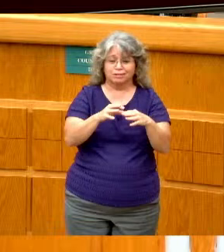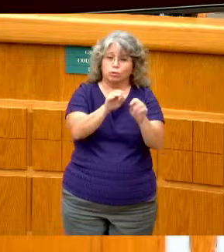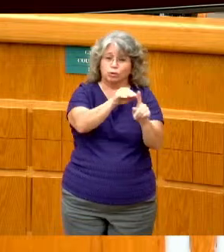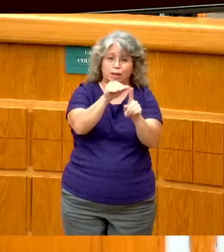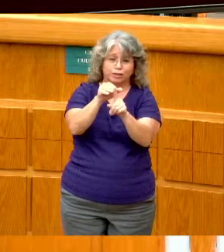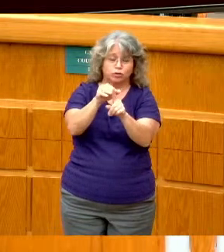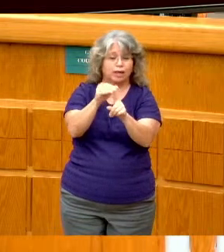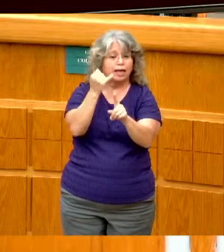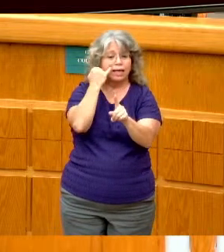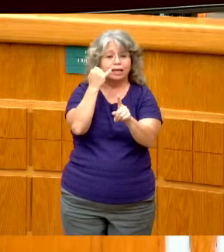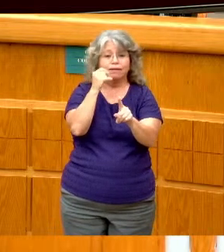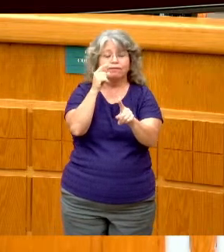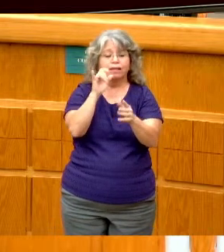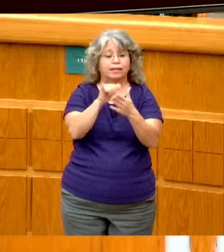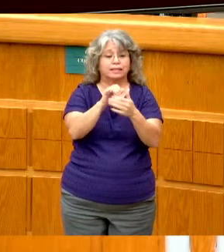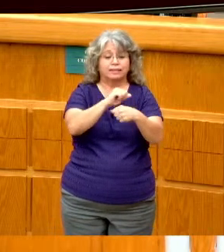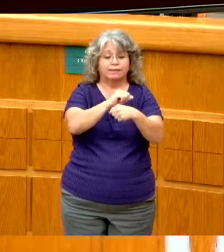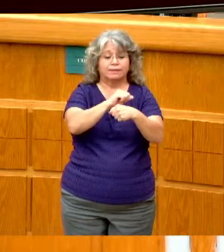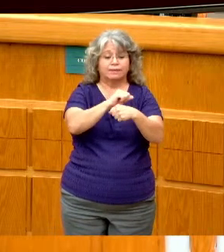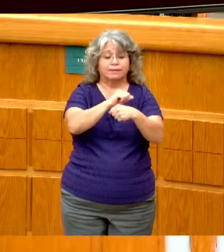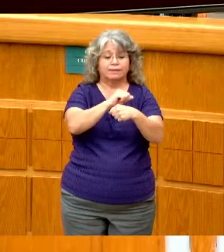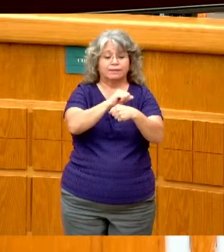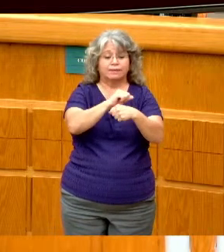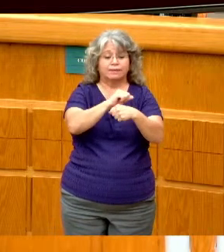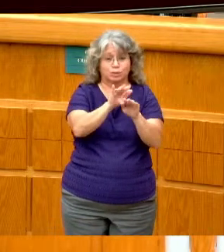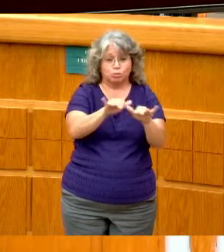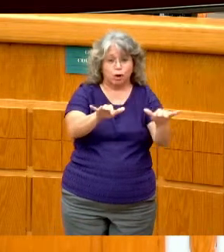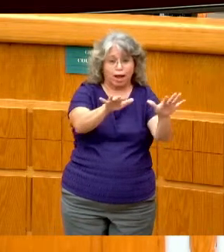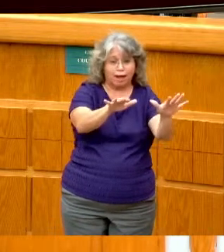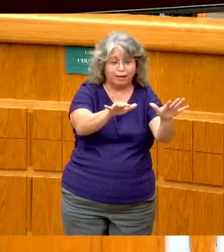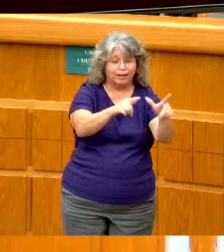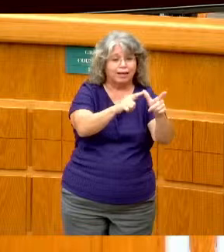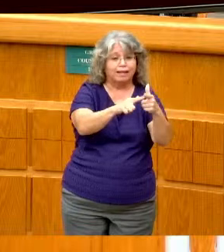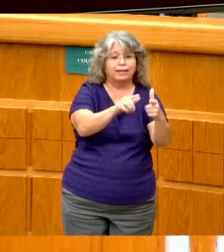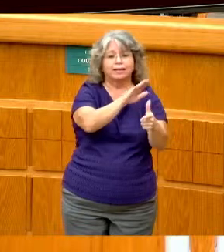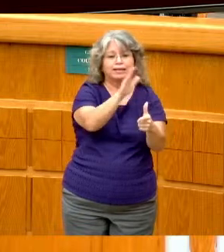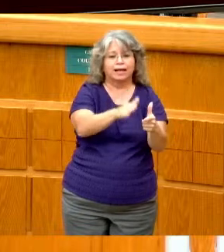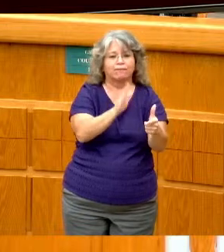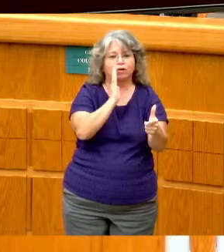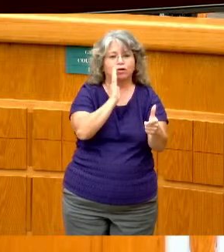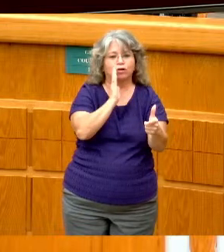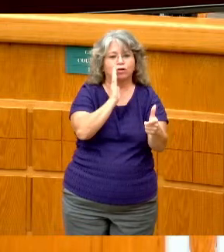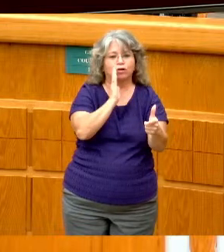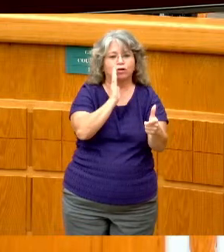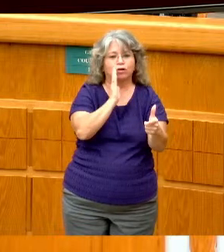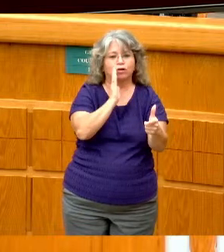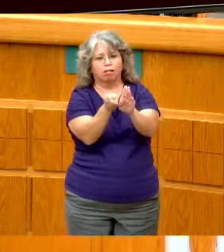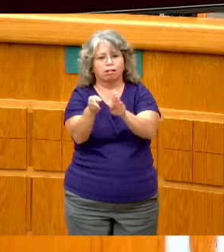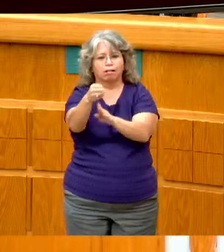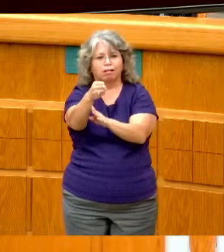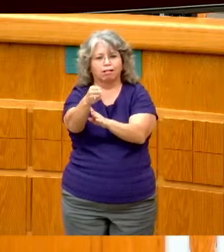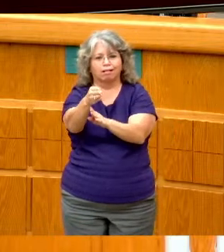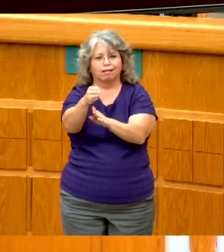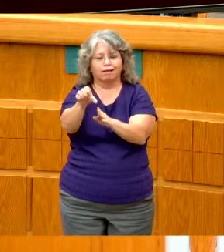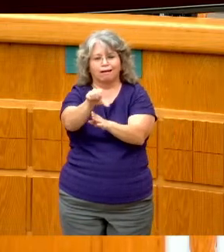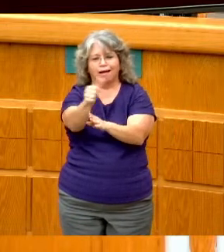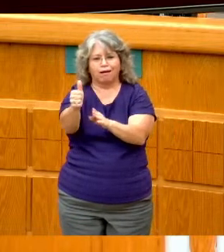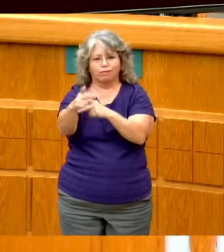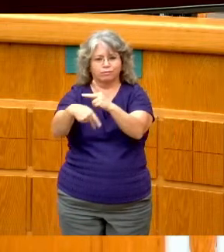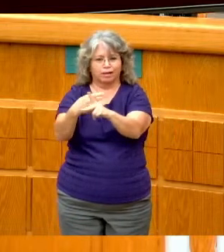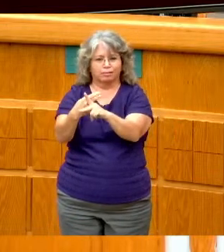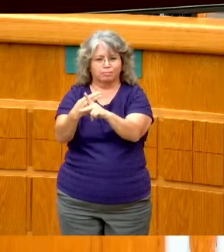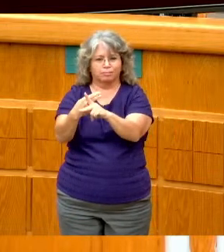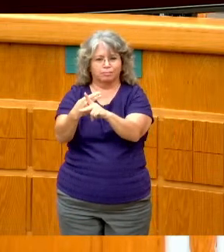never mutate. That in itself is a win to us. So if we were all